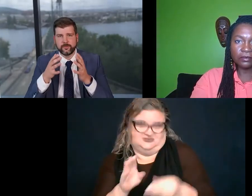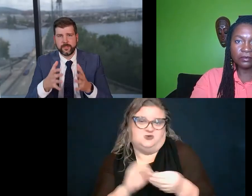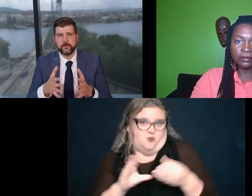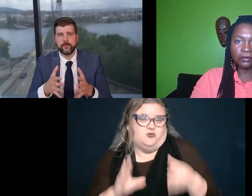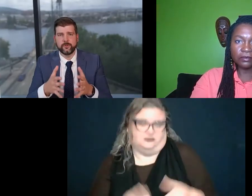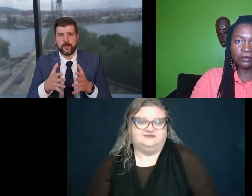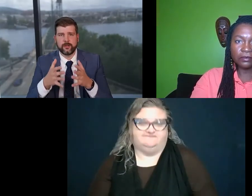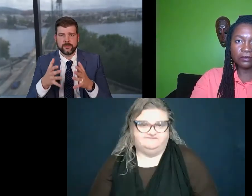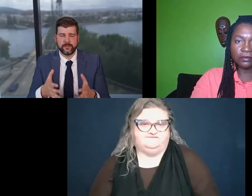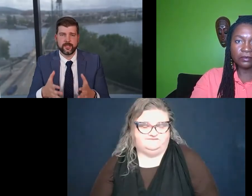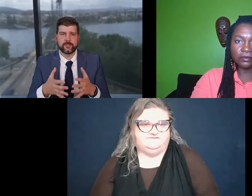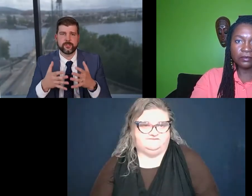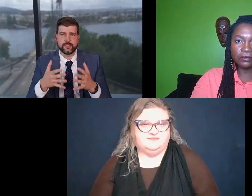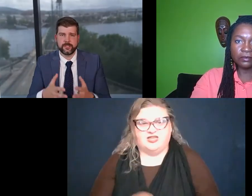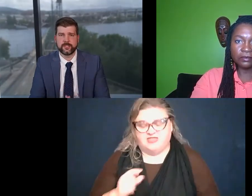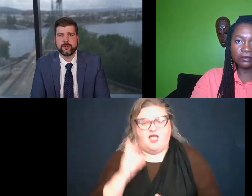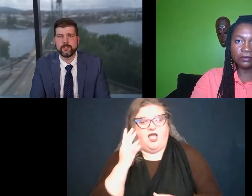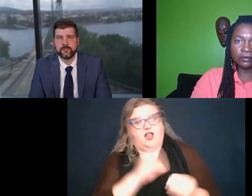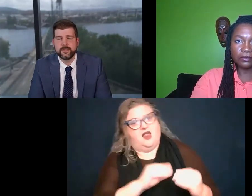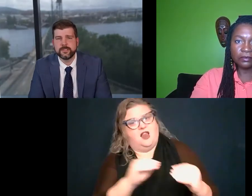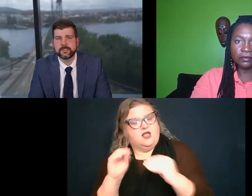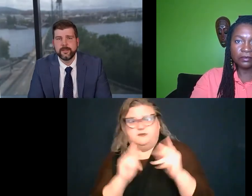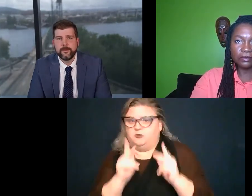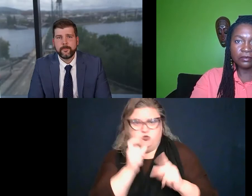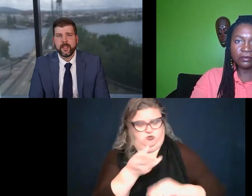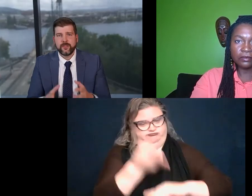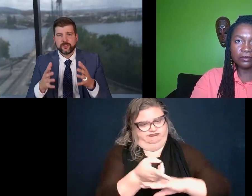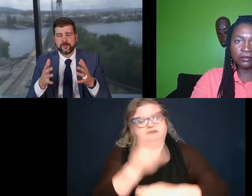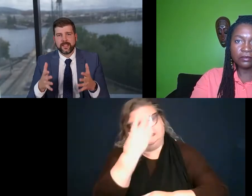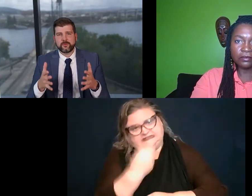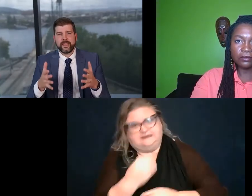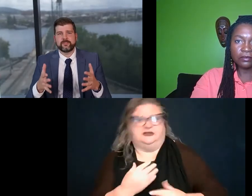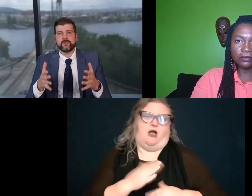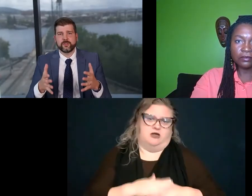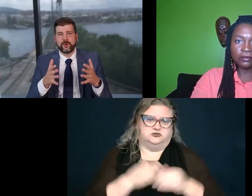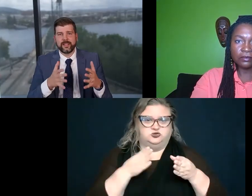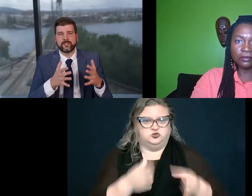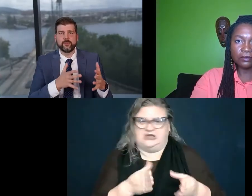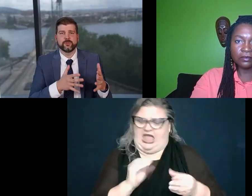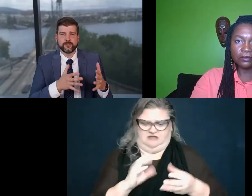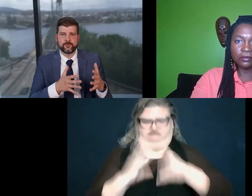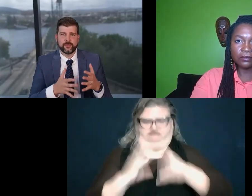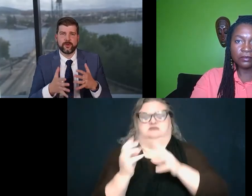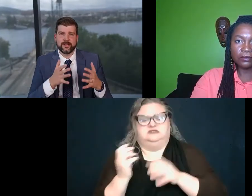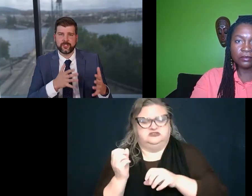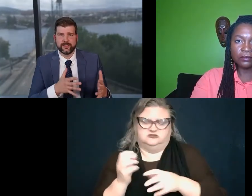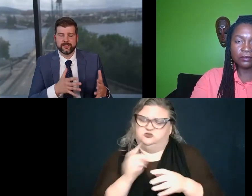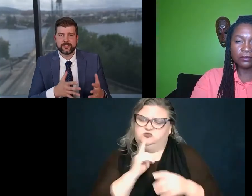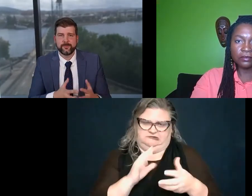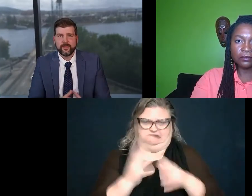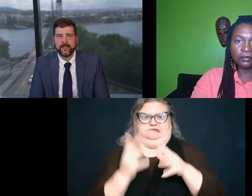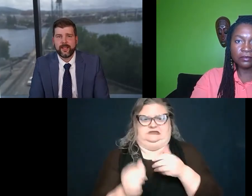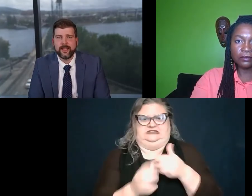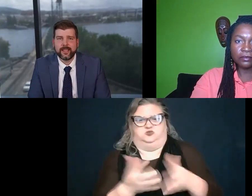you know, people who are living on the streets and disruptive to business. Sometimes we have to use the right tools for the right